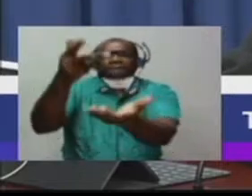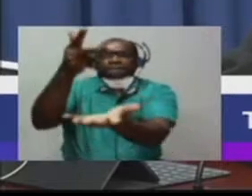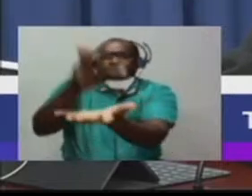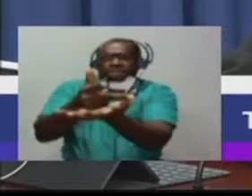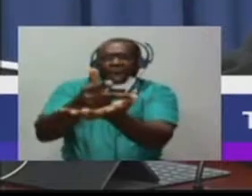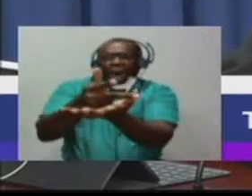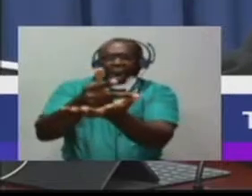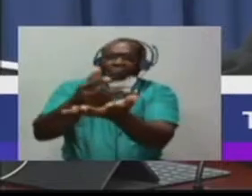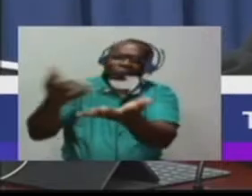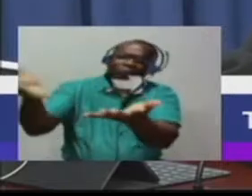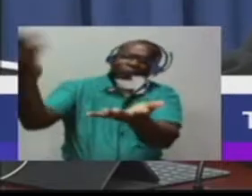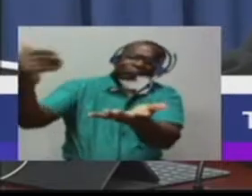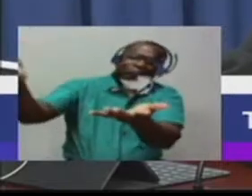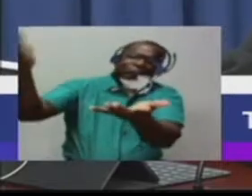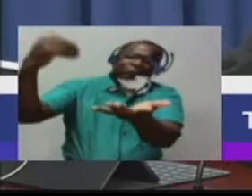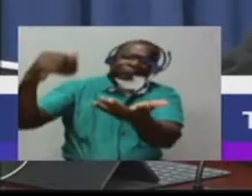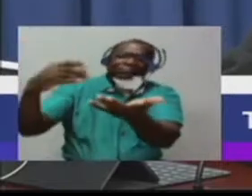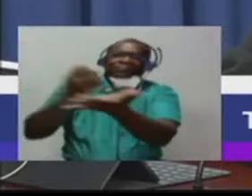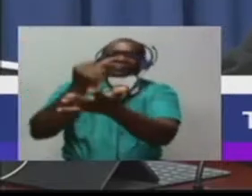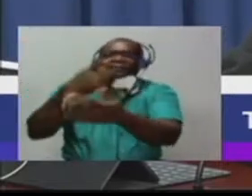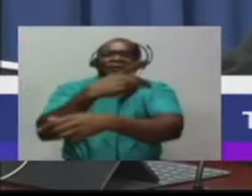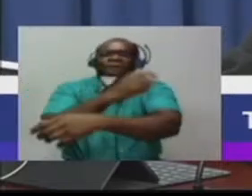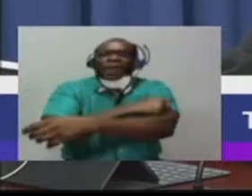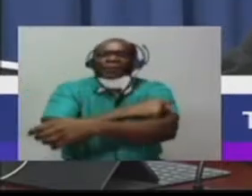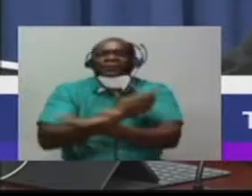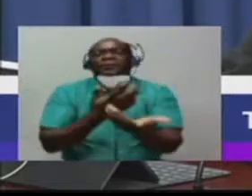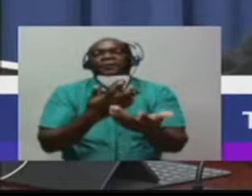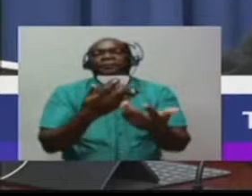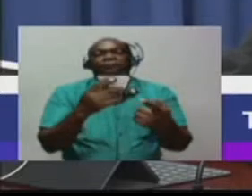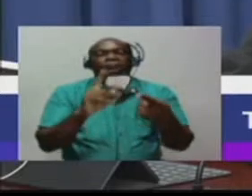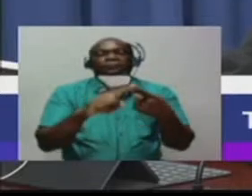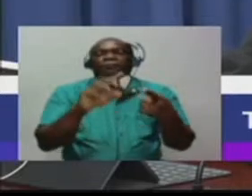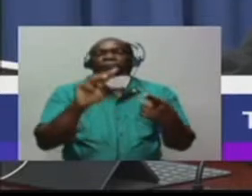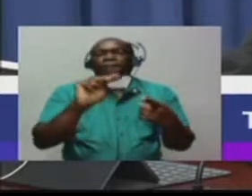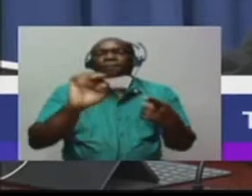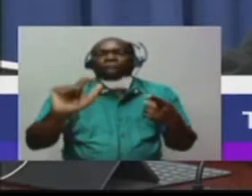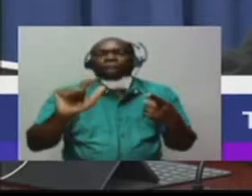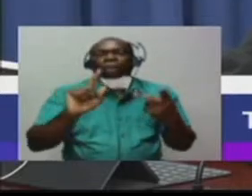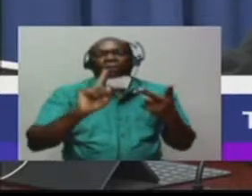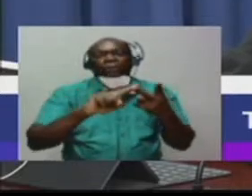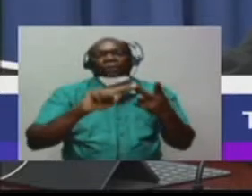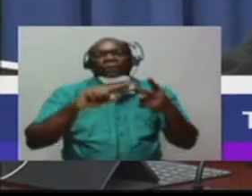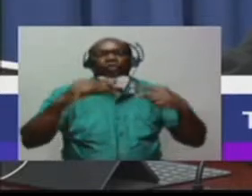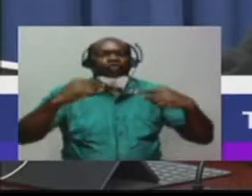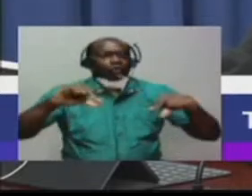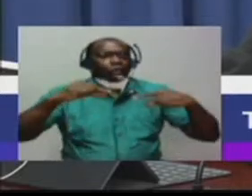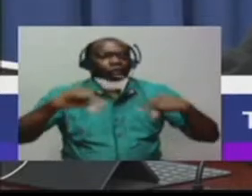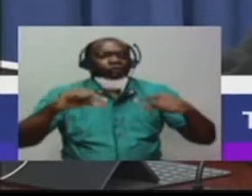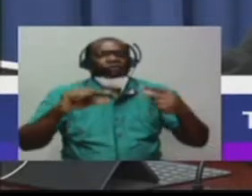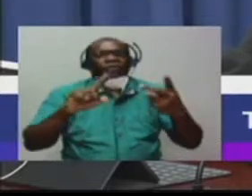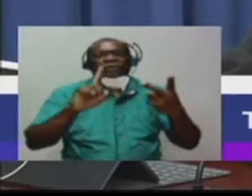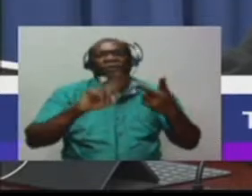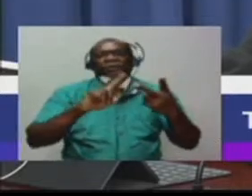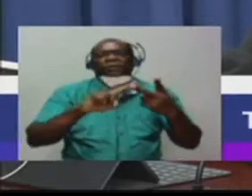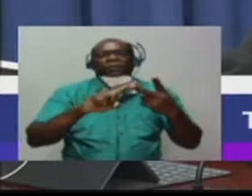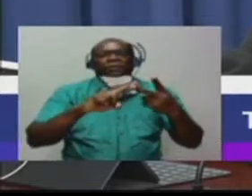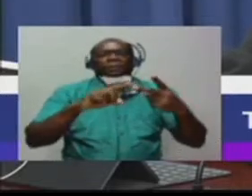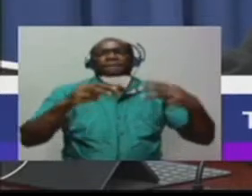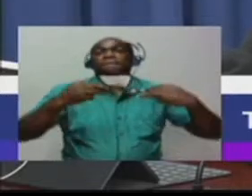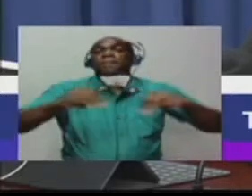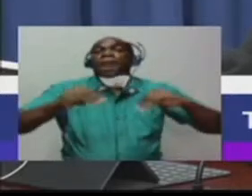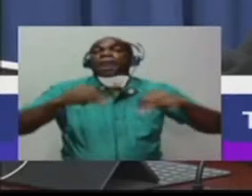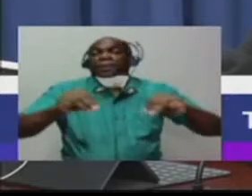Malls, groceries, and public spaces, markets, to try to get these